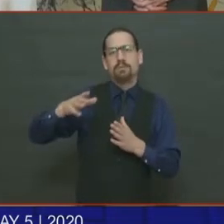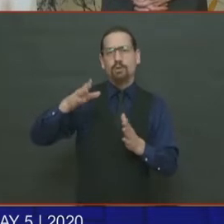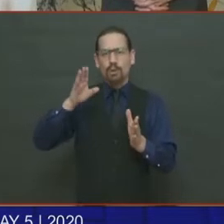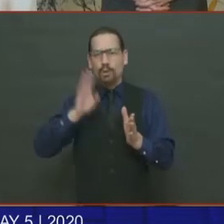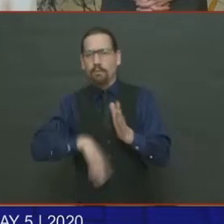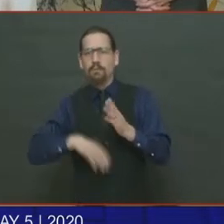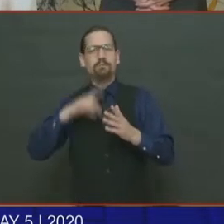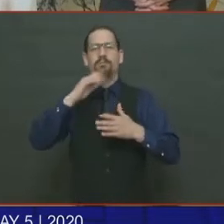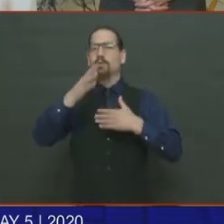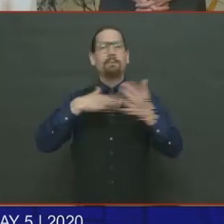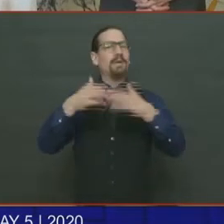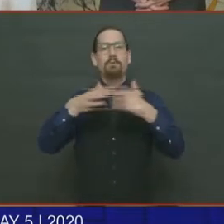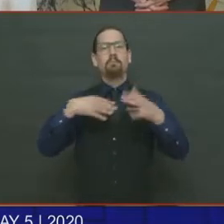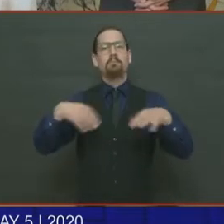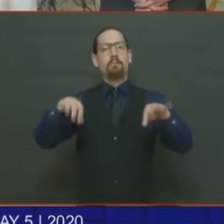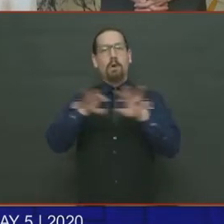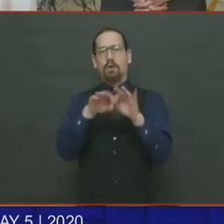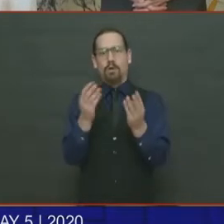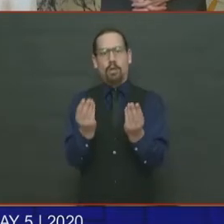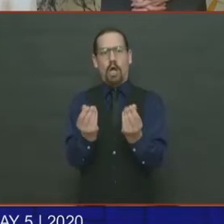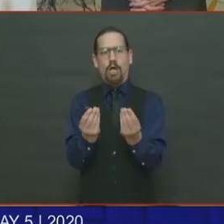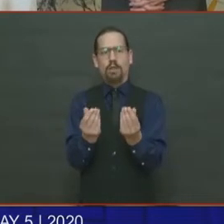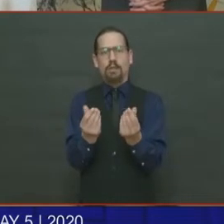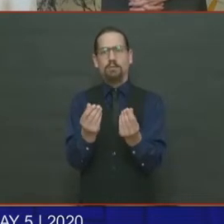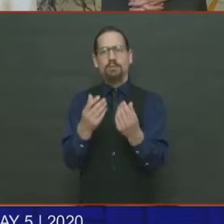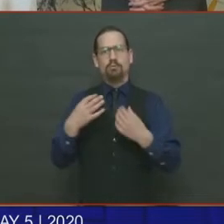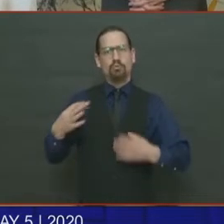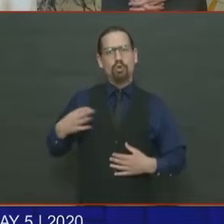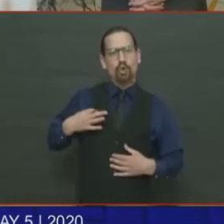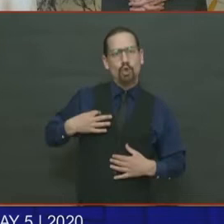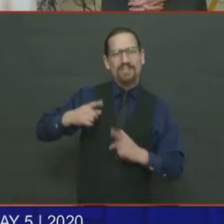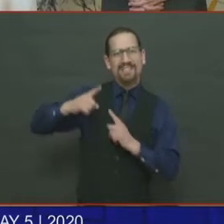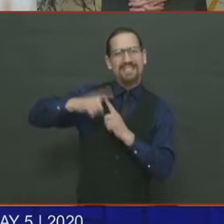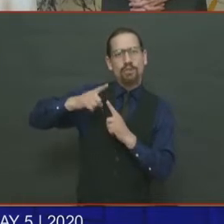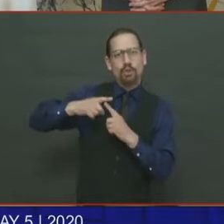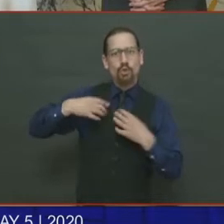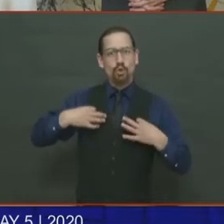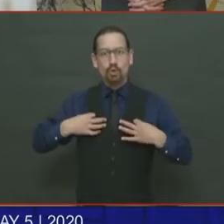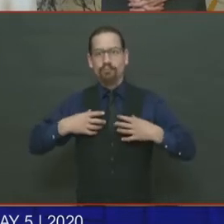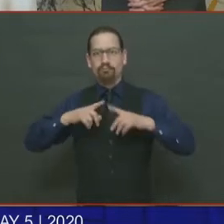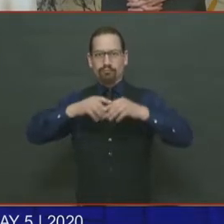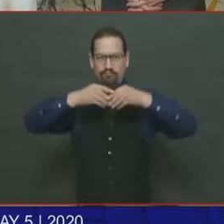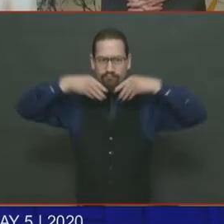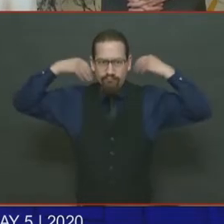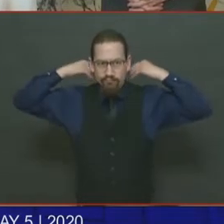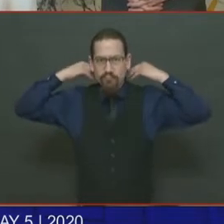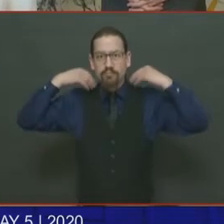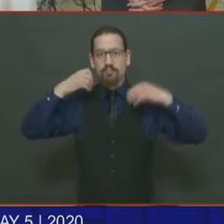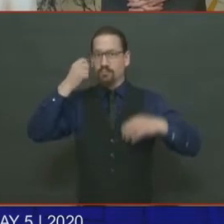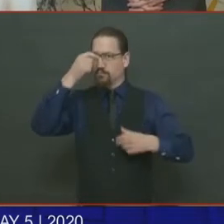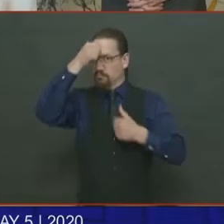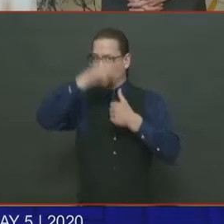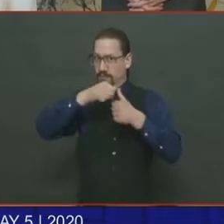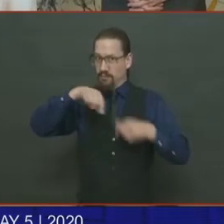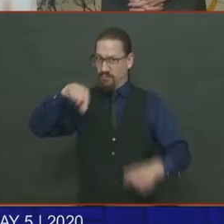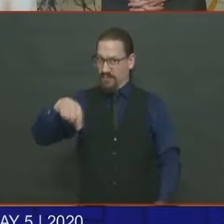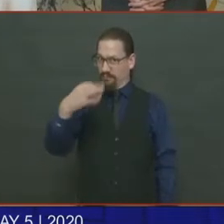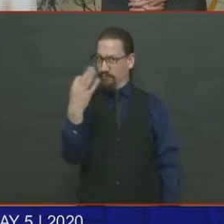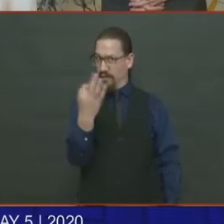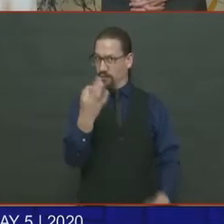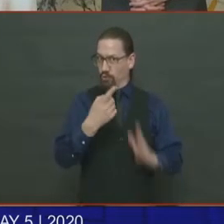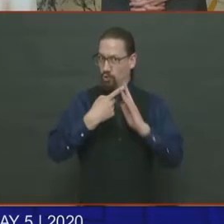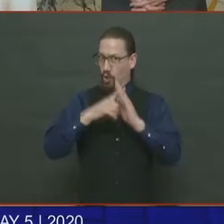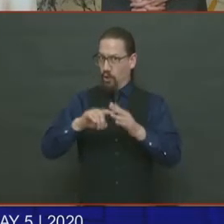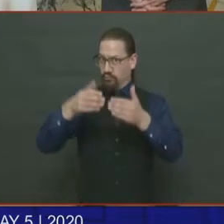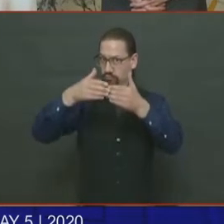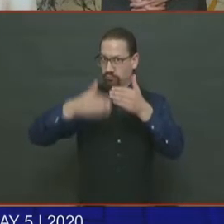effect on Friday. There will be exceptions. We're going to be reasonable and use common sense. But I need everyone to try.